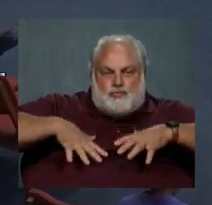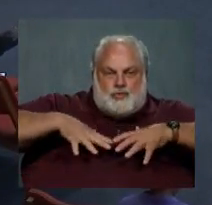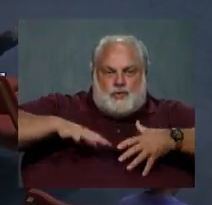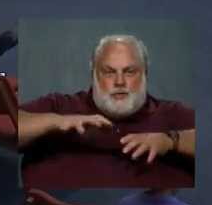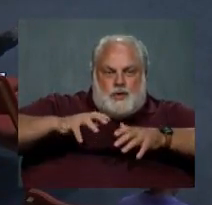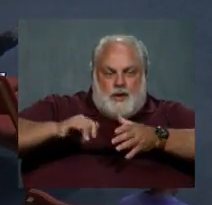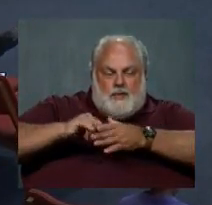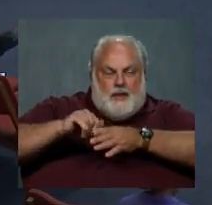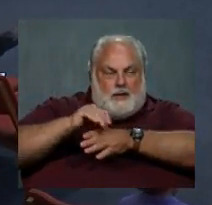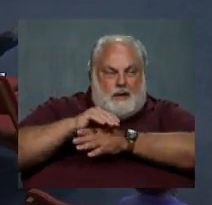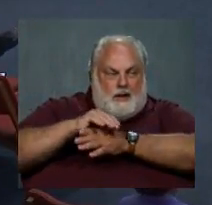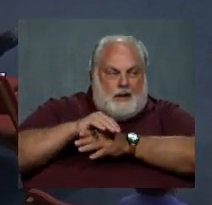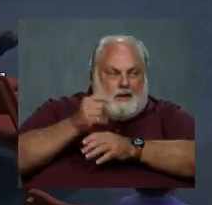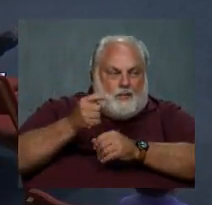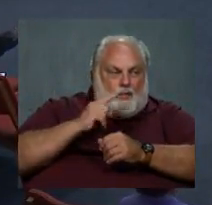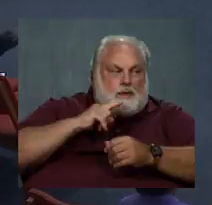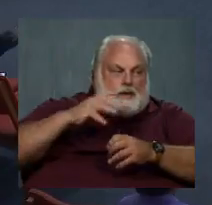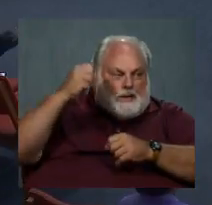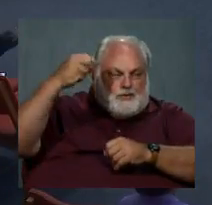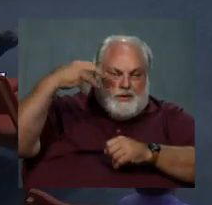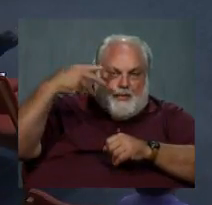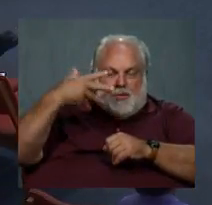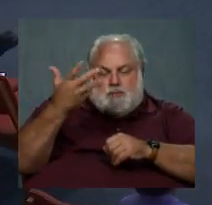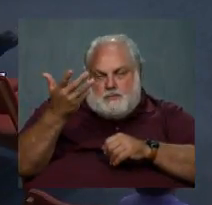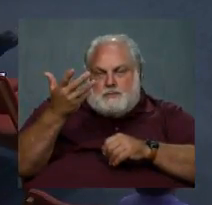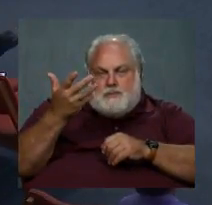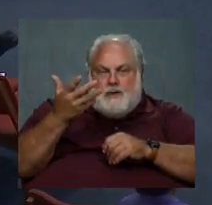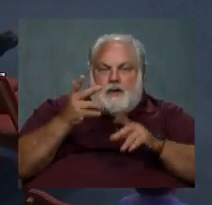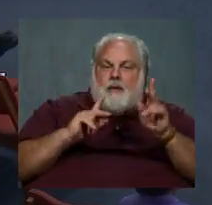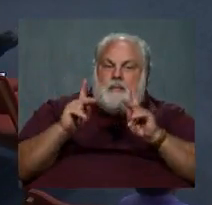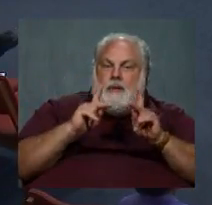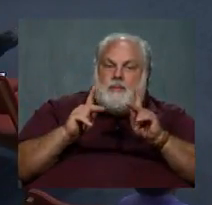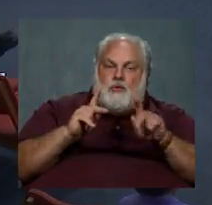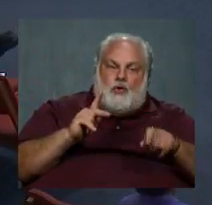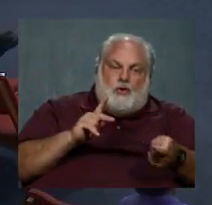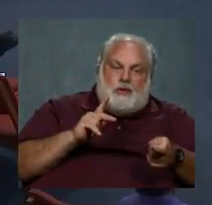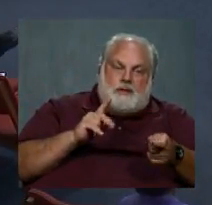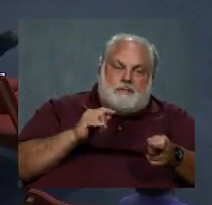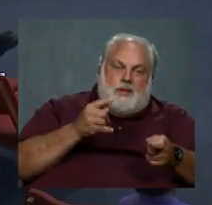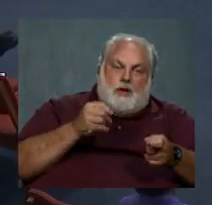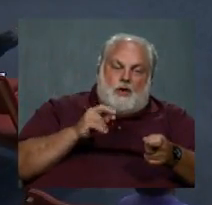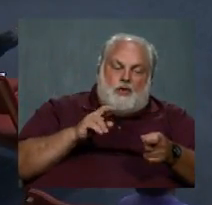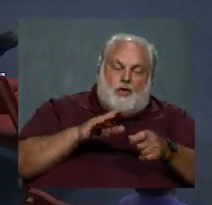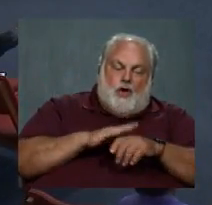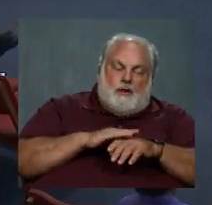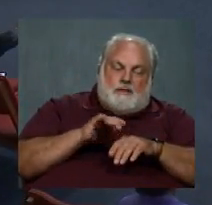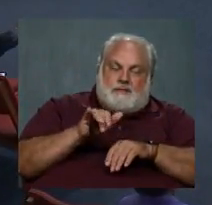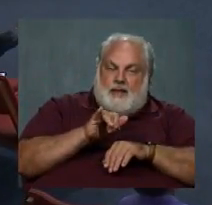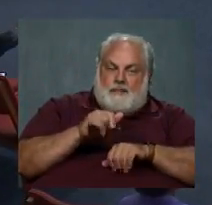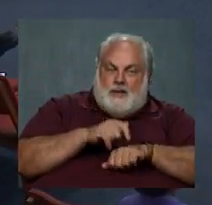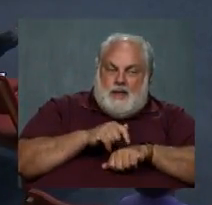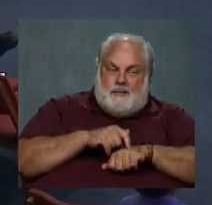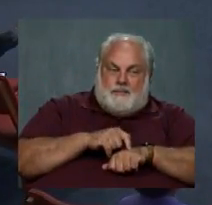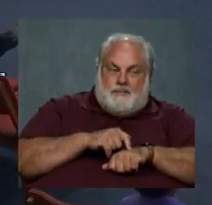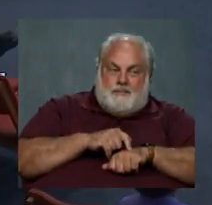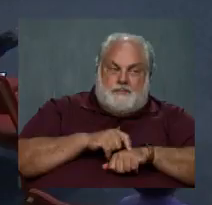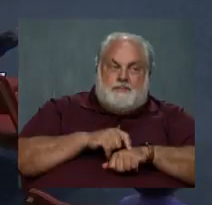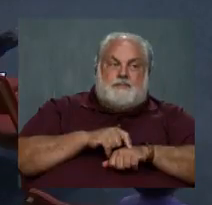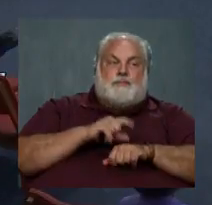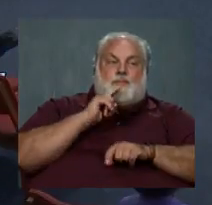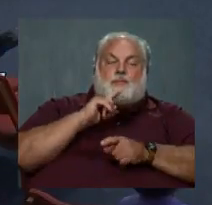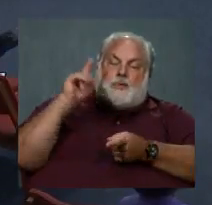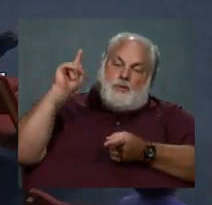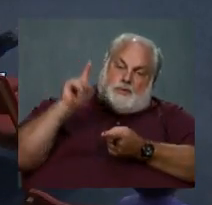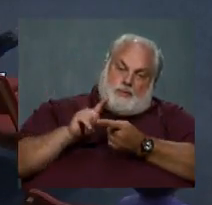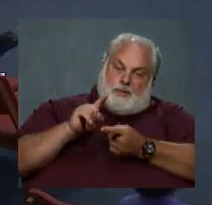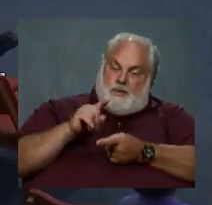throw in the dryer that night, and everybody in the household takes a shower. And then people turn their sprinklers on at the same time. And the ultimate deal is if we could reduce